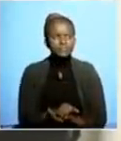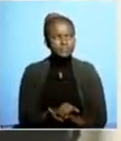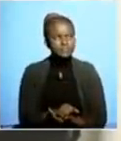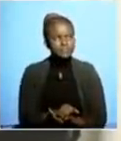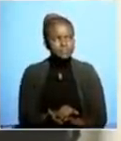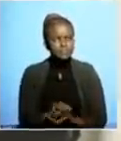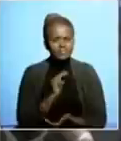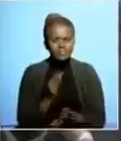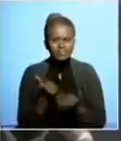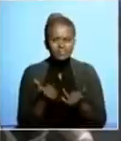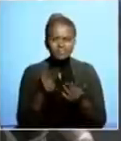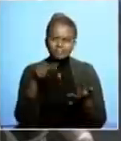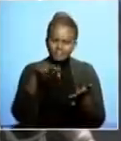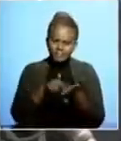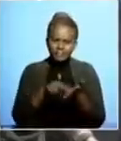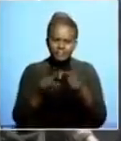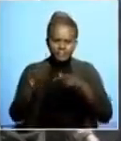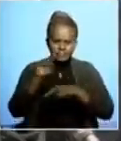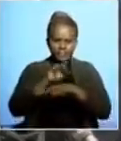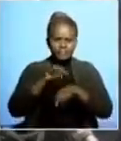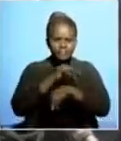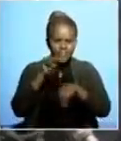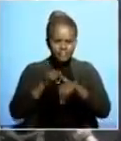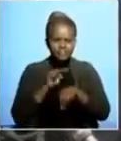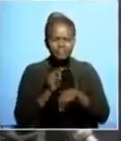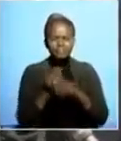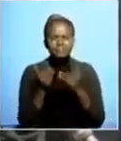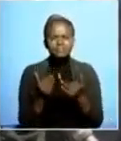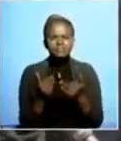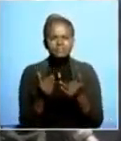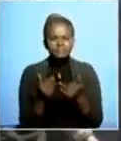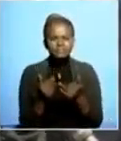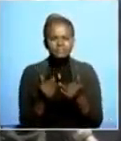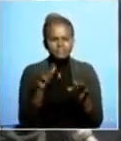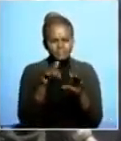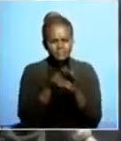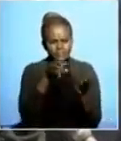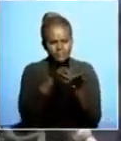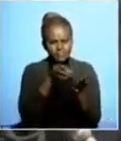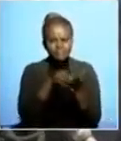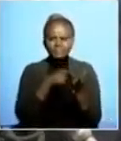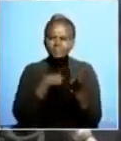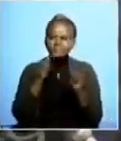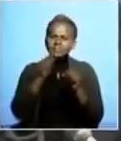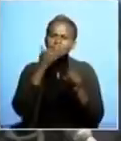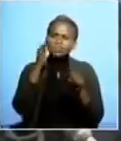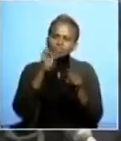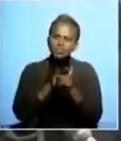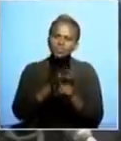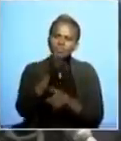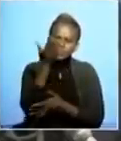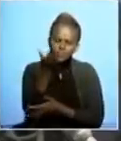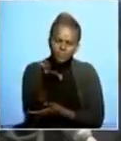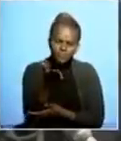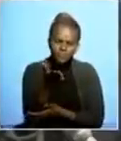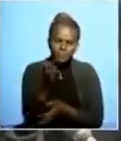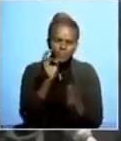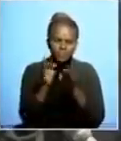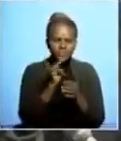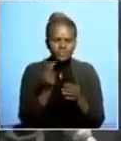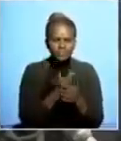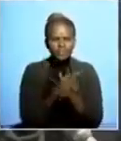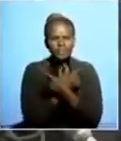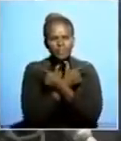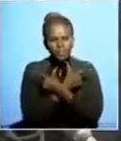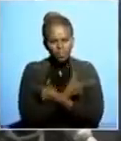We must stand together as a nation on this matter. I can assure you, if we relax on the